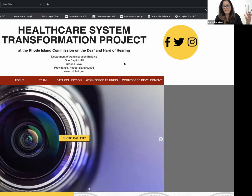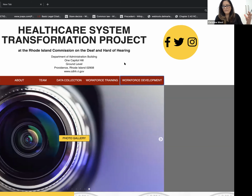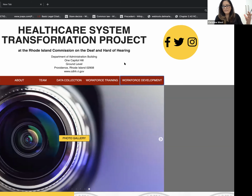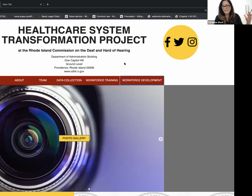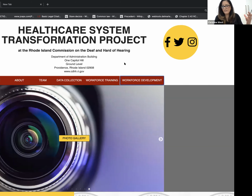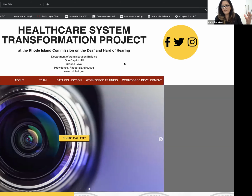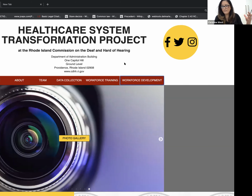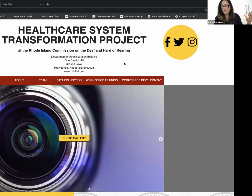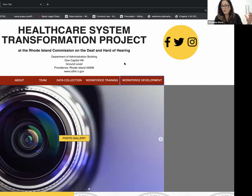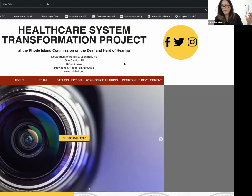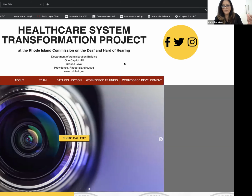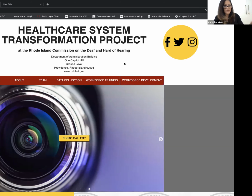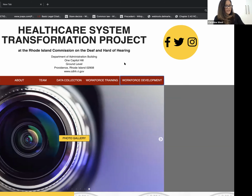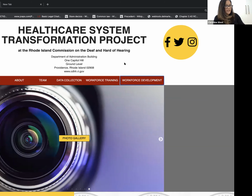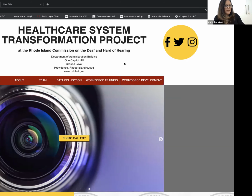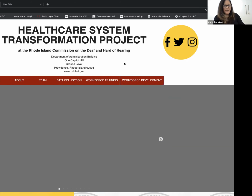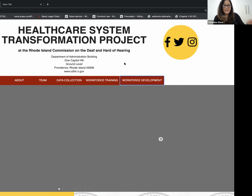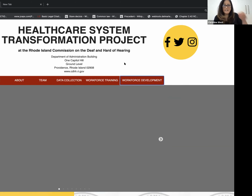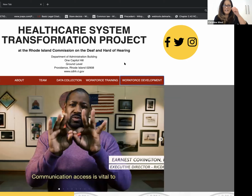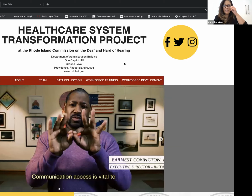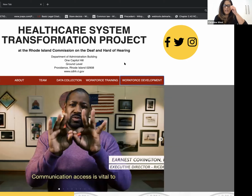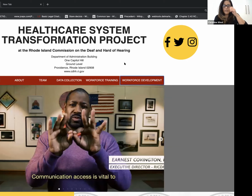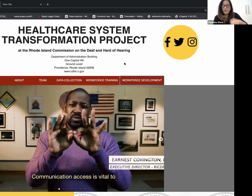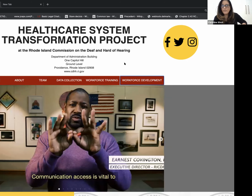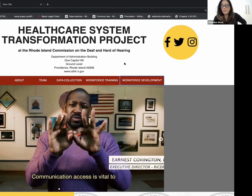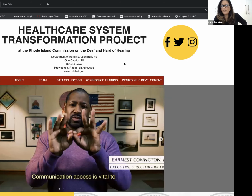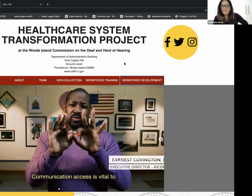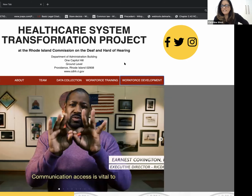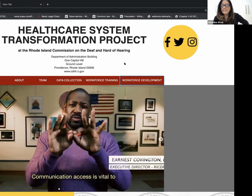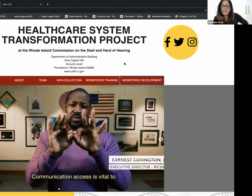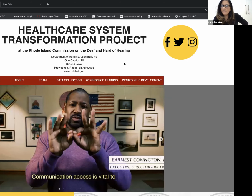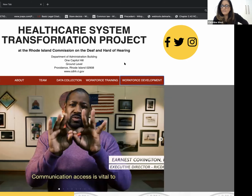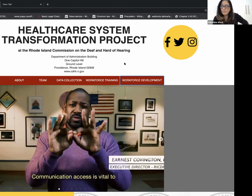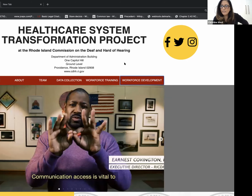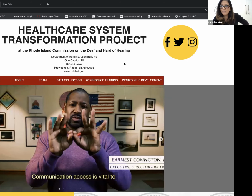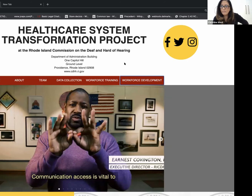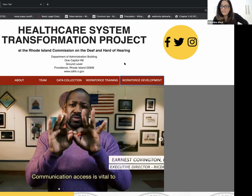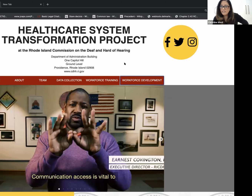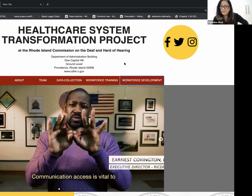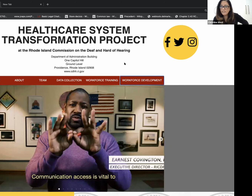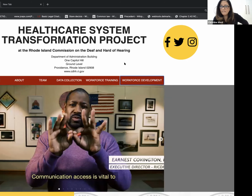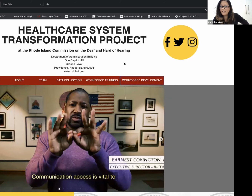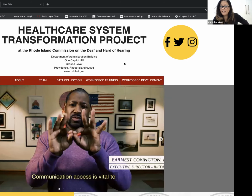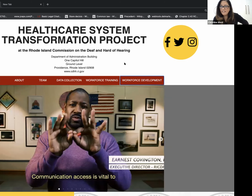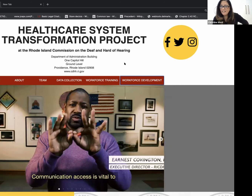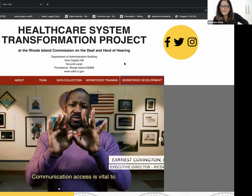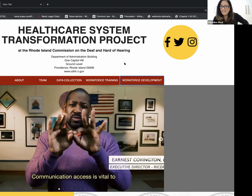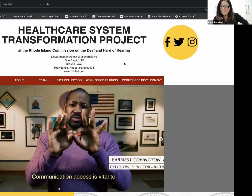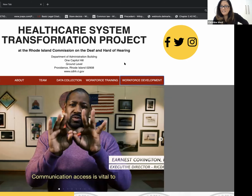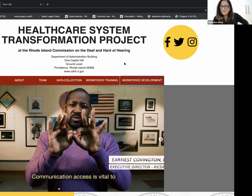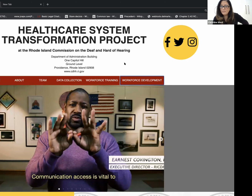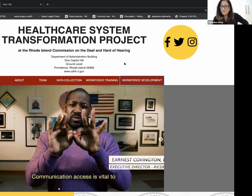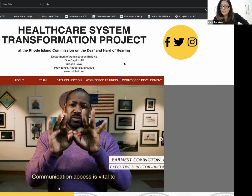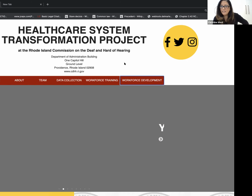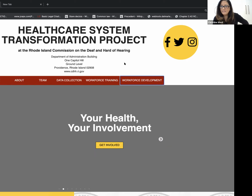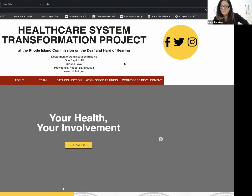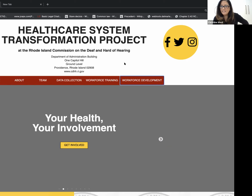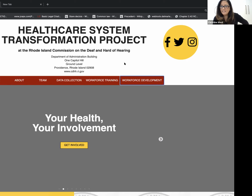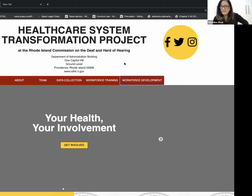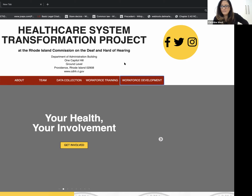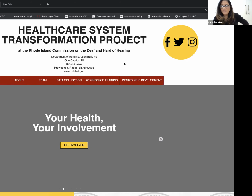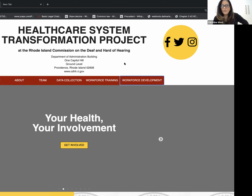staff for the deaf and hard of hearing programs. And then we also presented again this morning from 9 to 11 to